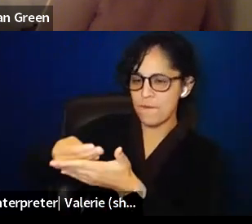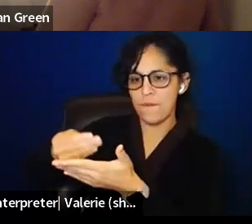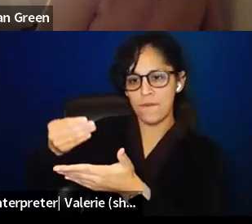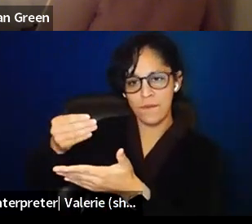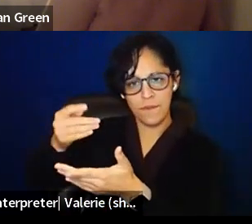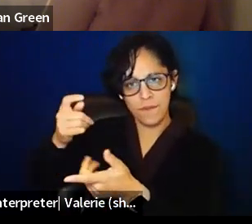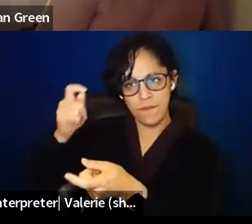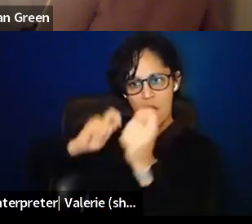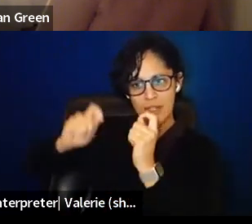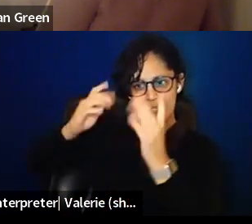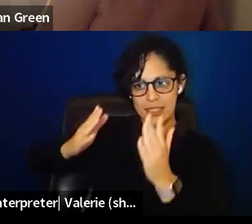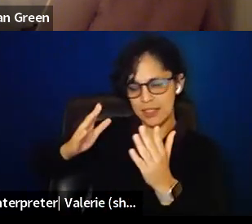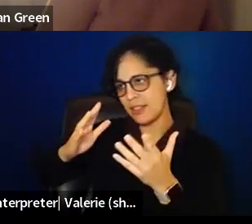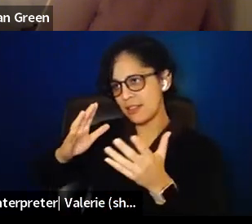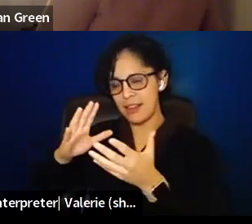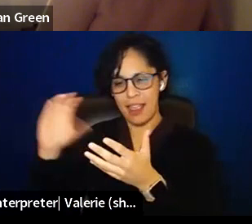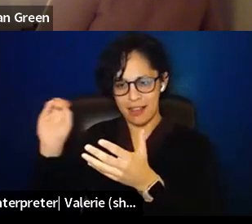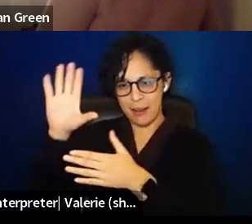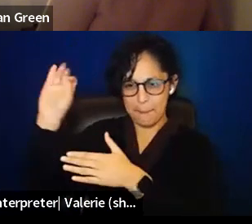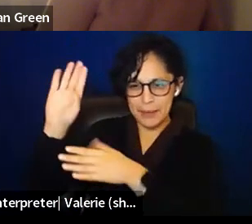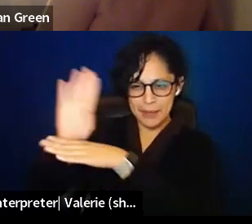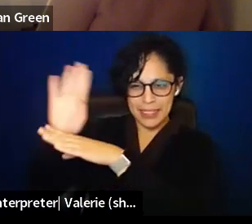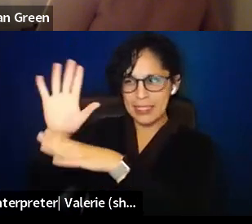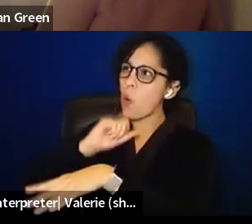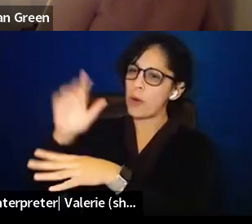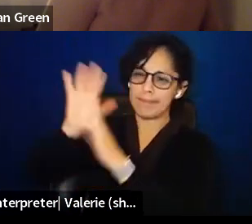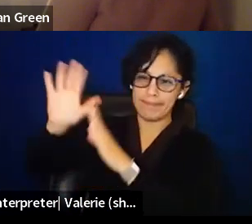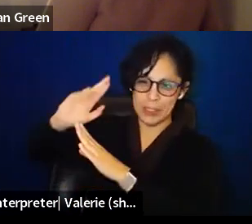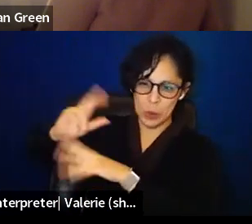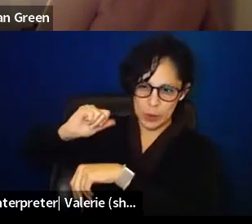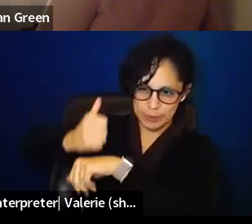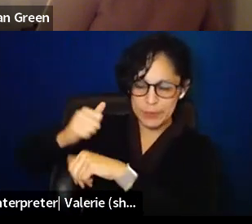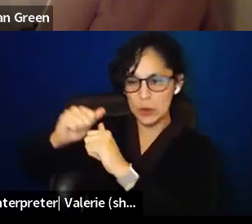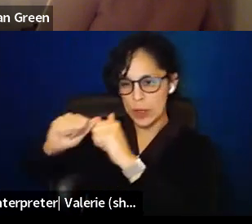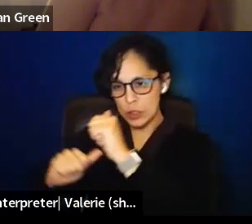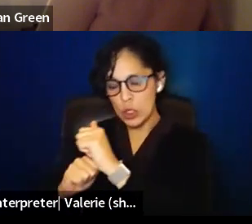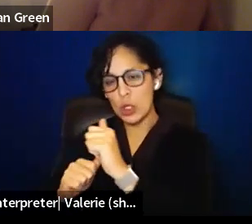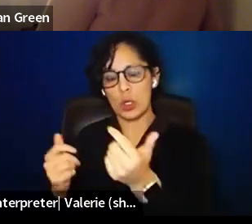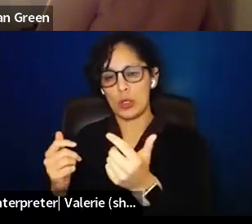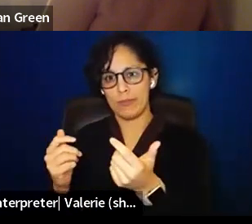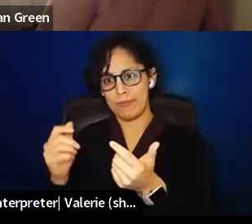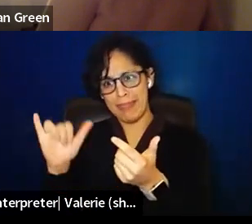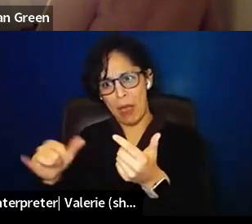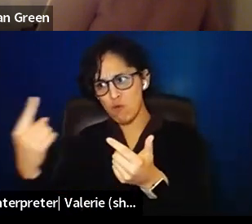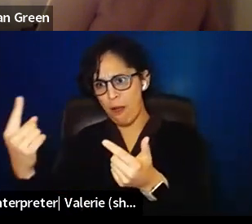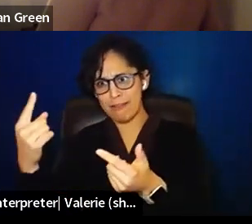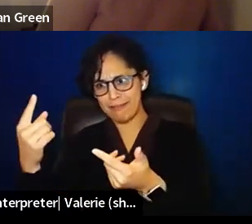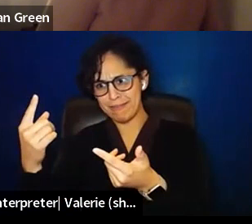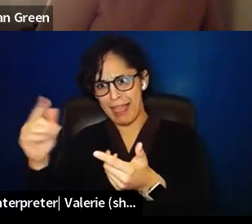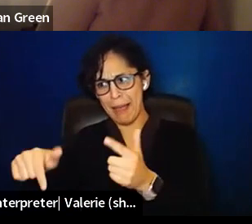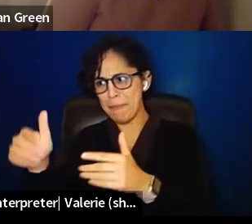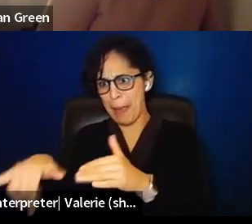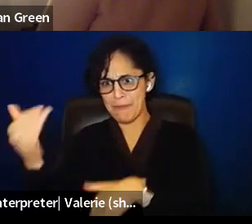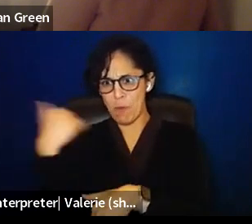has undermined really the impetus for the beginning of the regional theater project, which was an experiment to start with. And